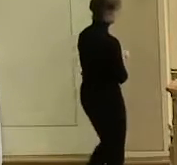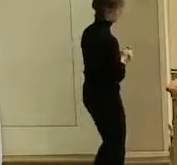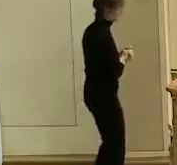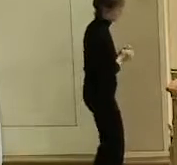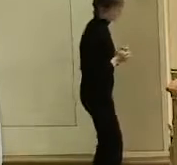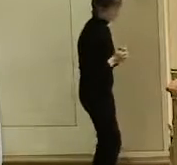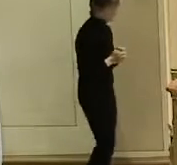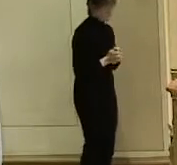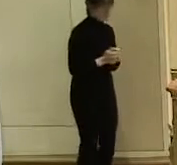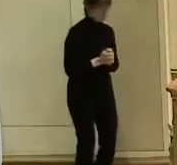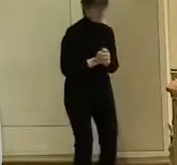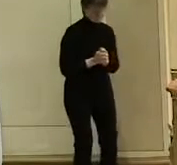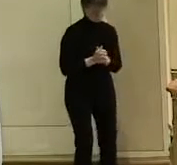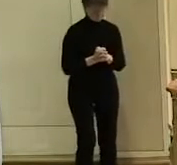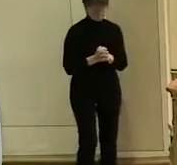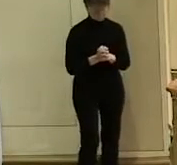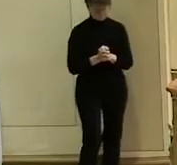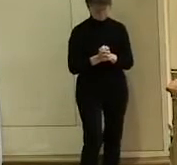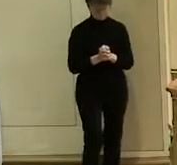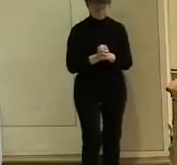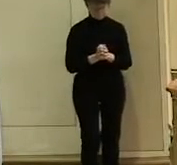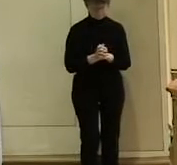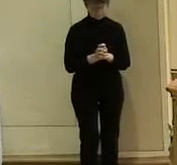for eternal life. Amen.